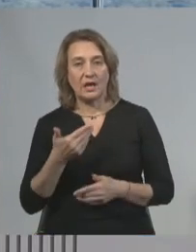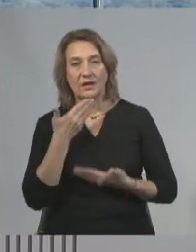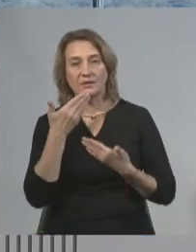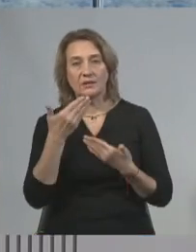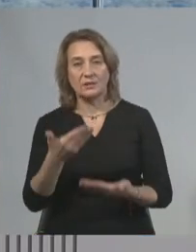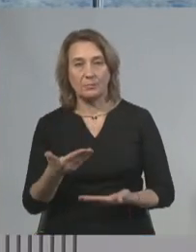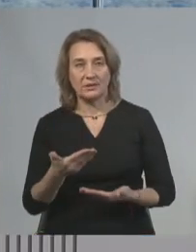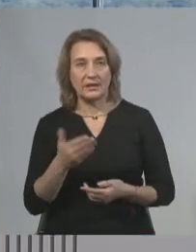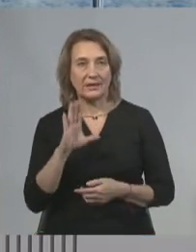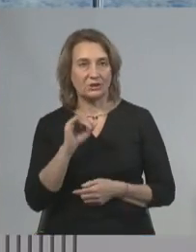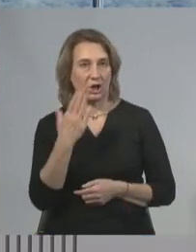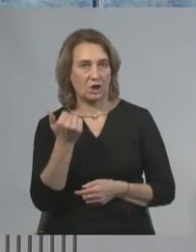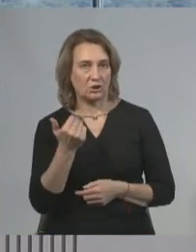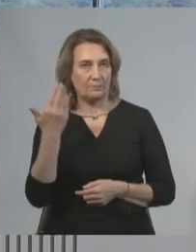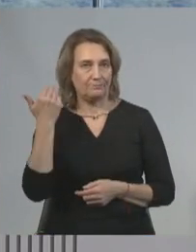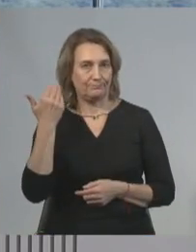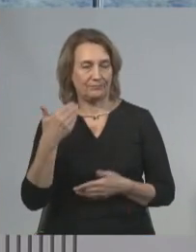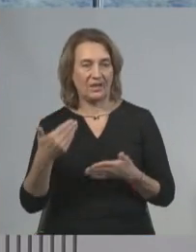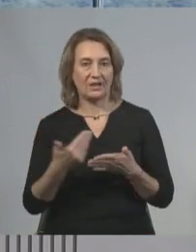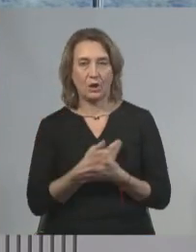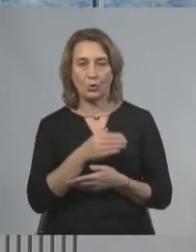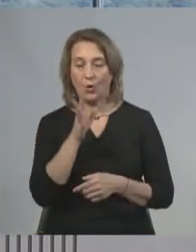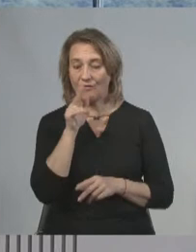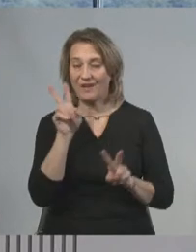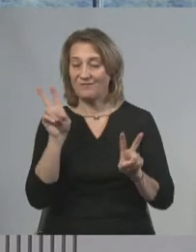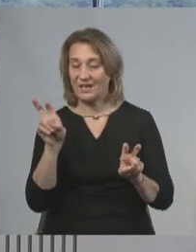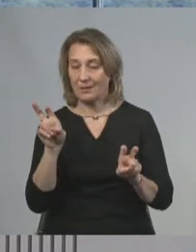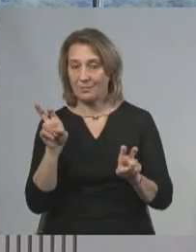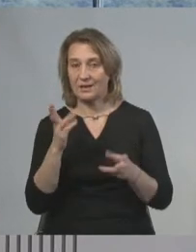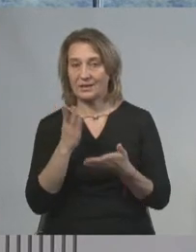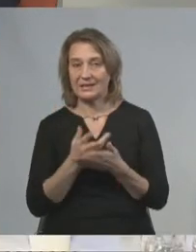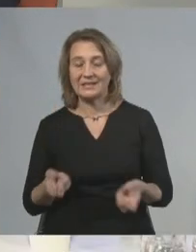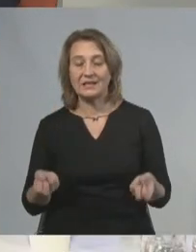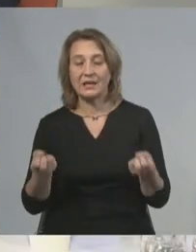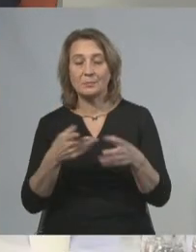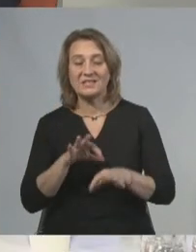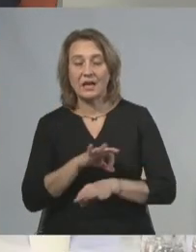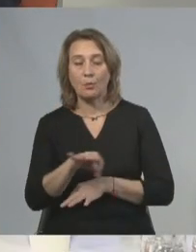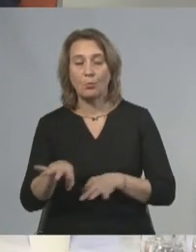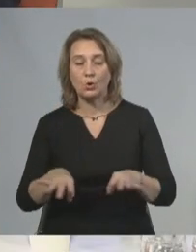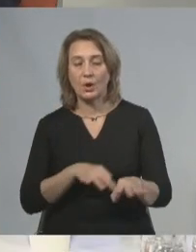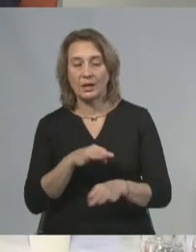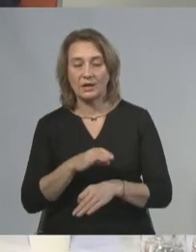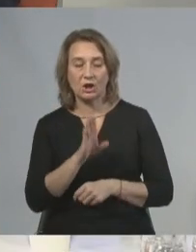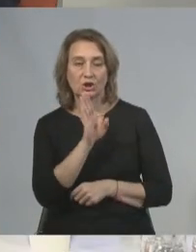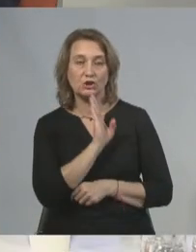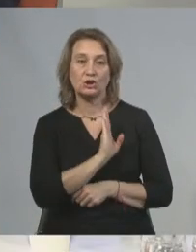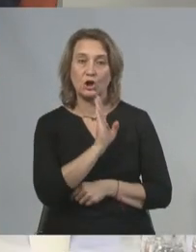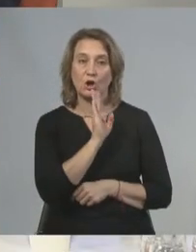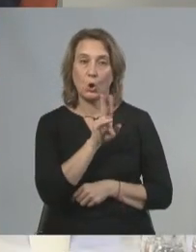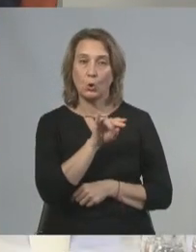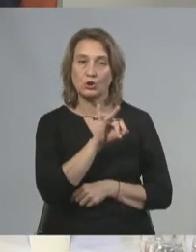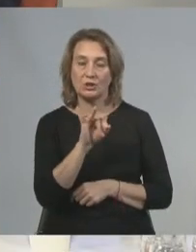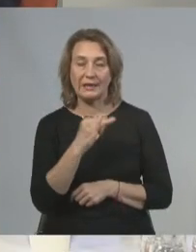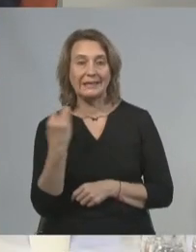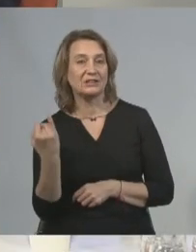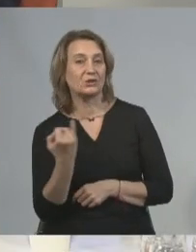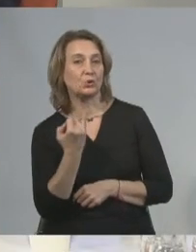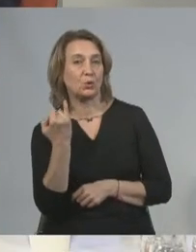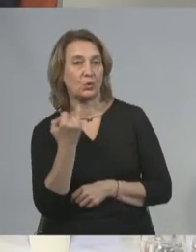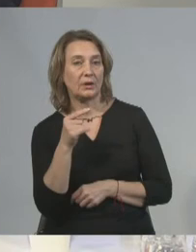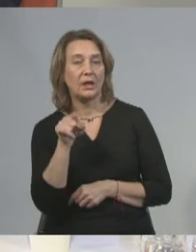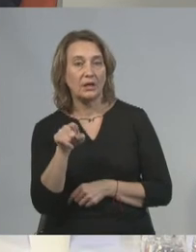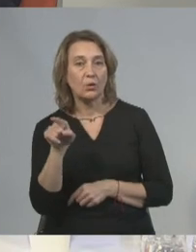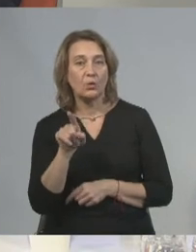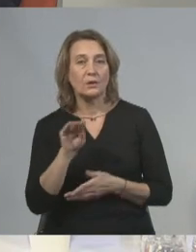thank you so much and sasha i would also like to ask you there is a project which is called women's history